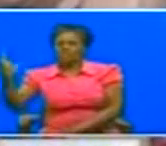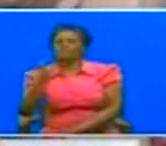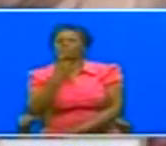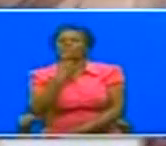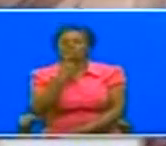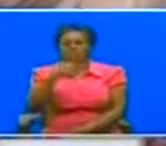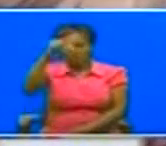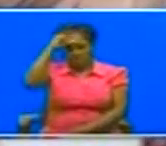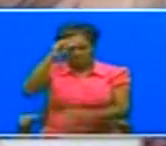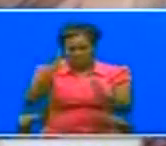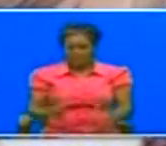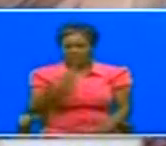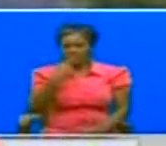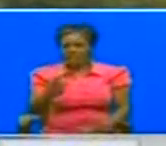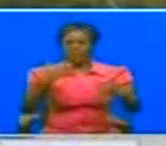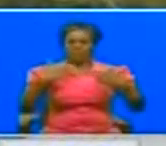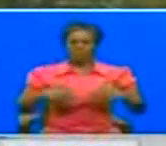Simon Kachapin's address to the people.